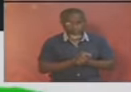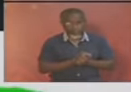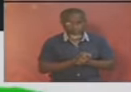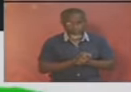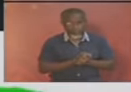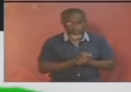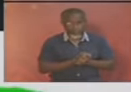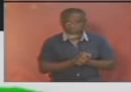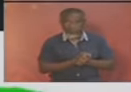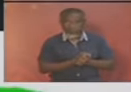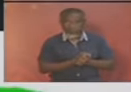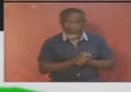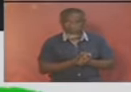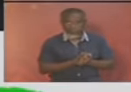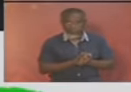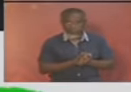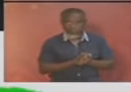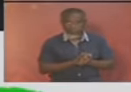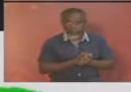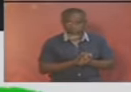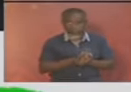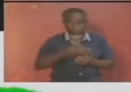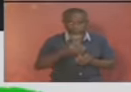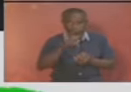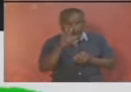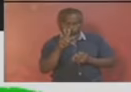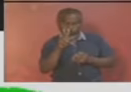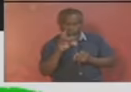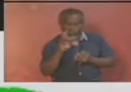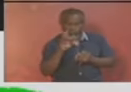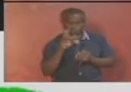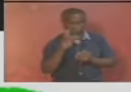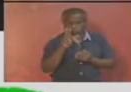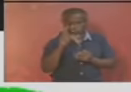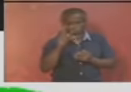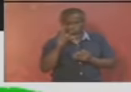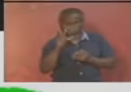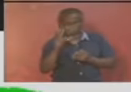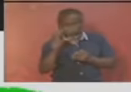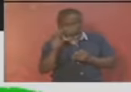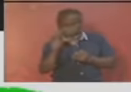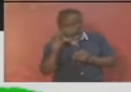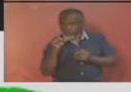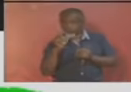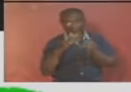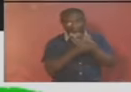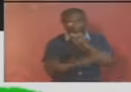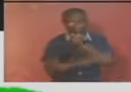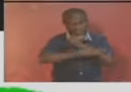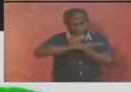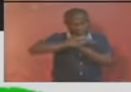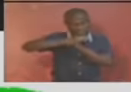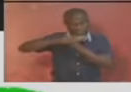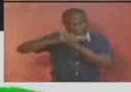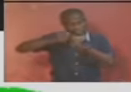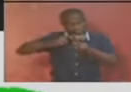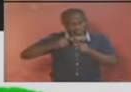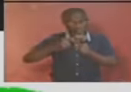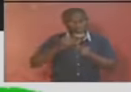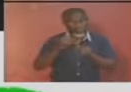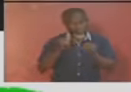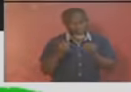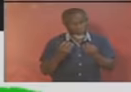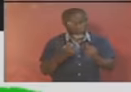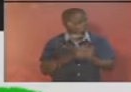are in 221 countries. This shows you the different areas in the world, and really, North America